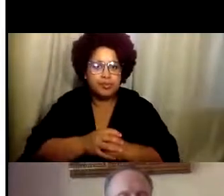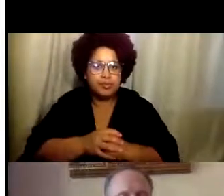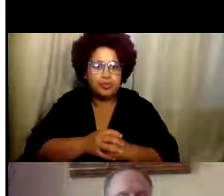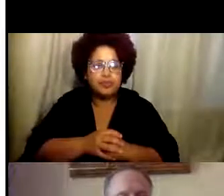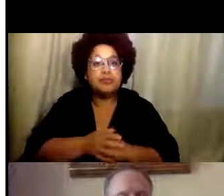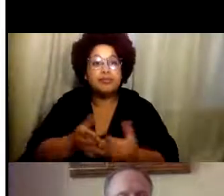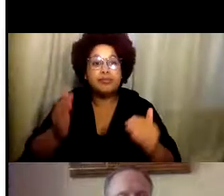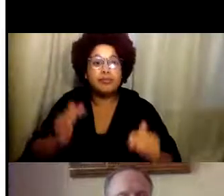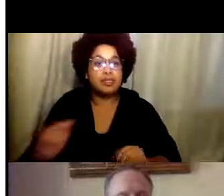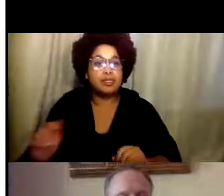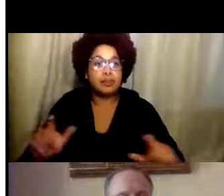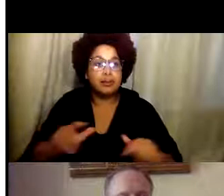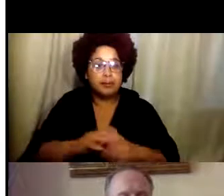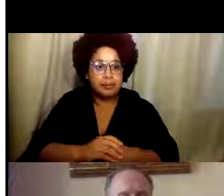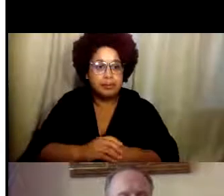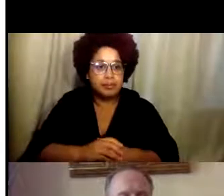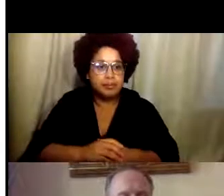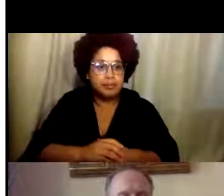slide, please.